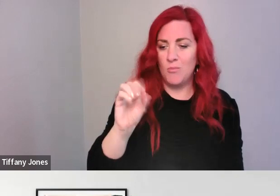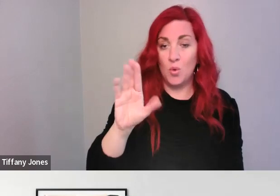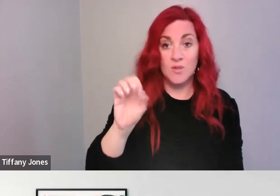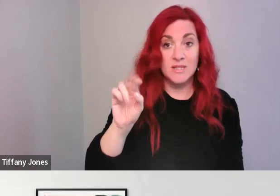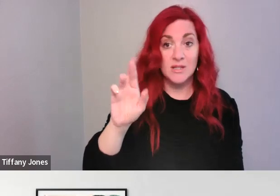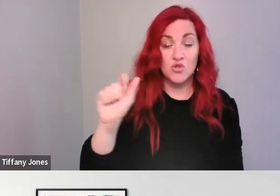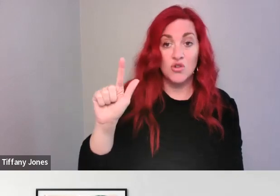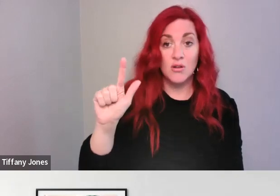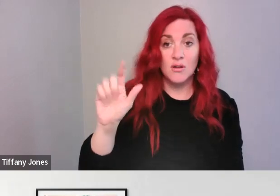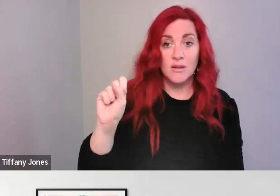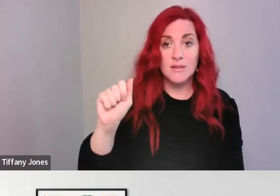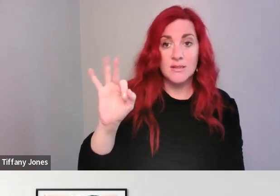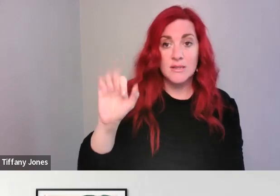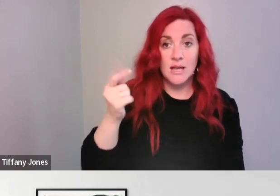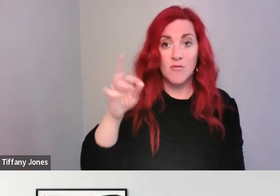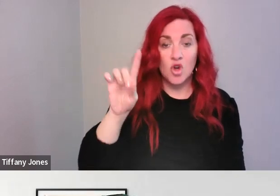what's included in that notice,